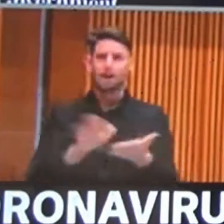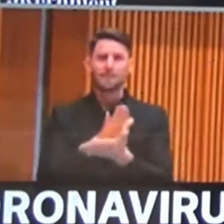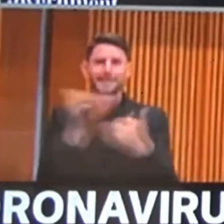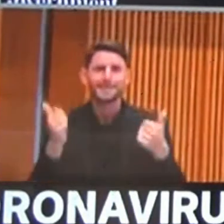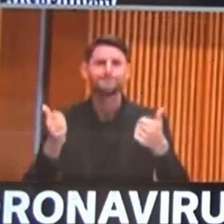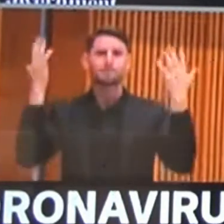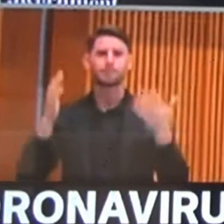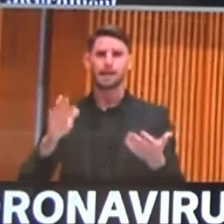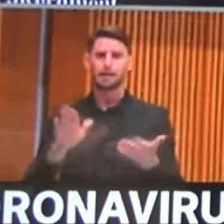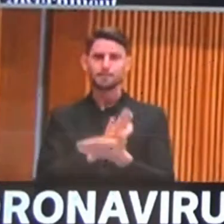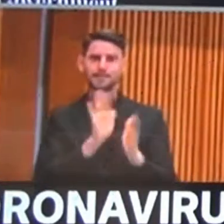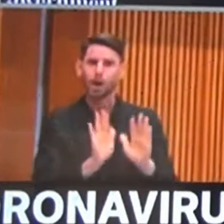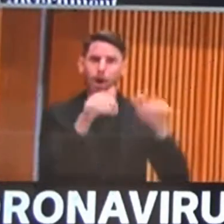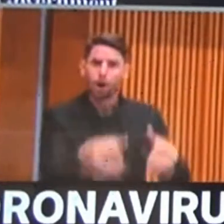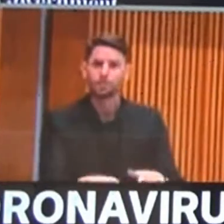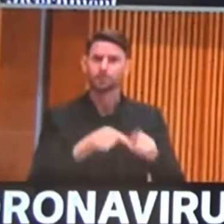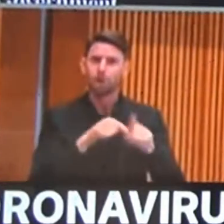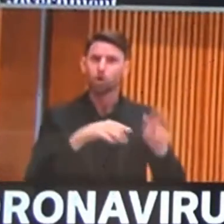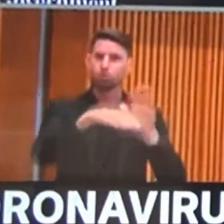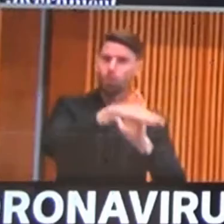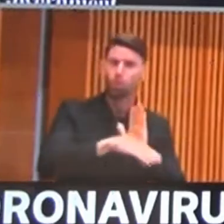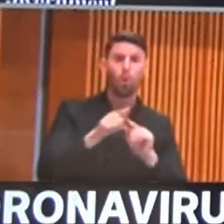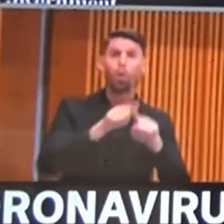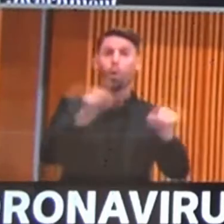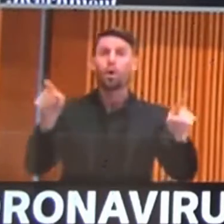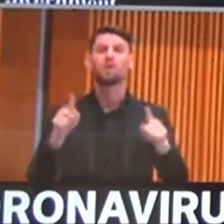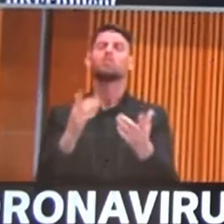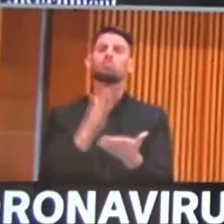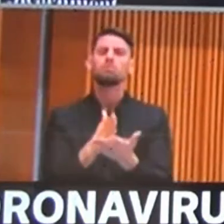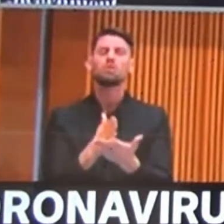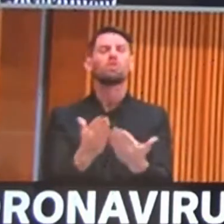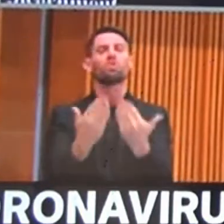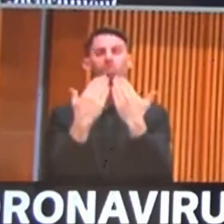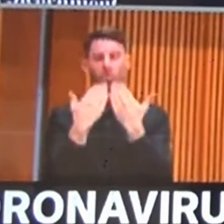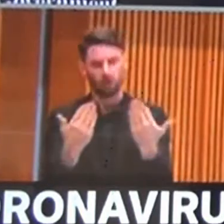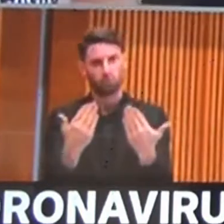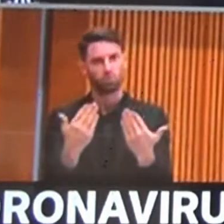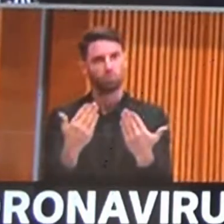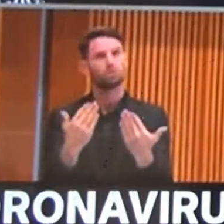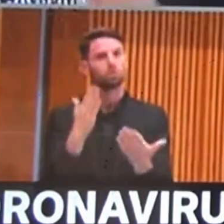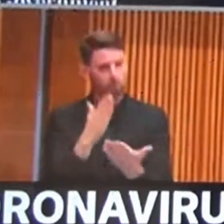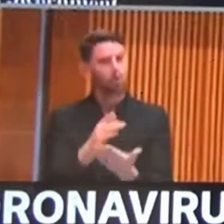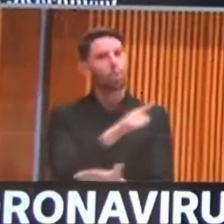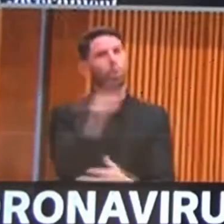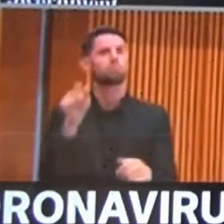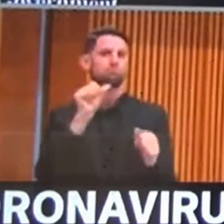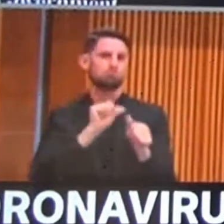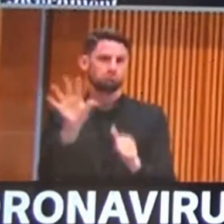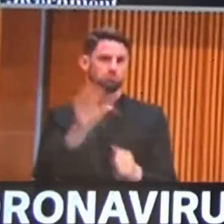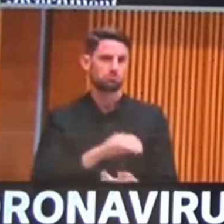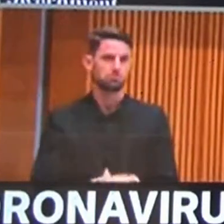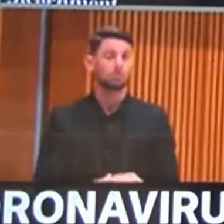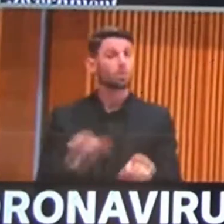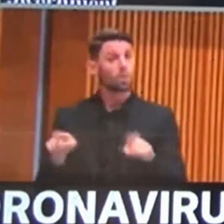that we are saving lives and protecting lives. And I want to say to Australians, thank you for what you have done. At the same time, we've been boosting